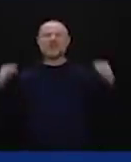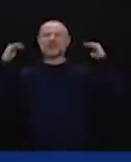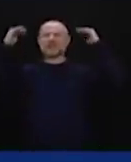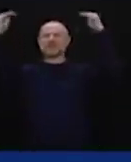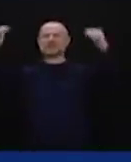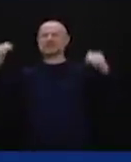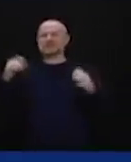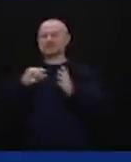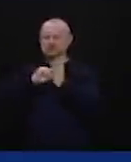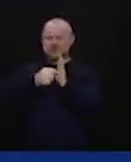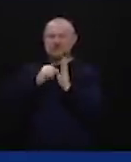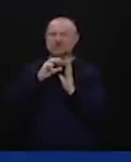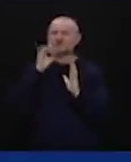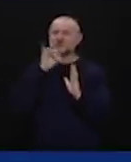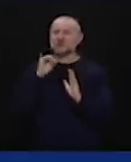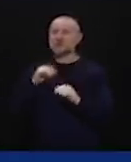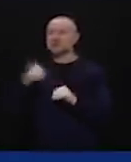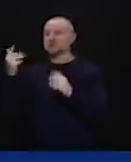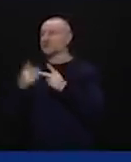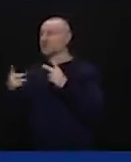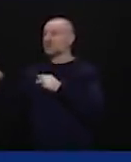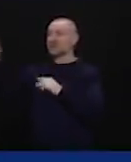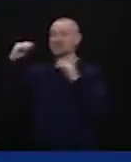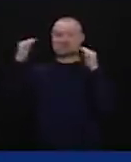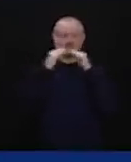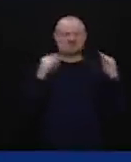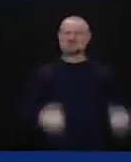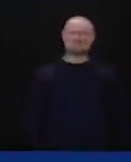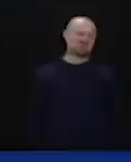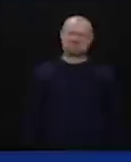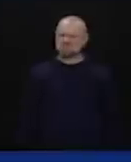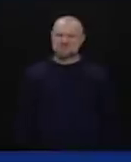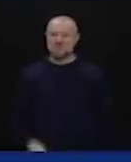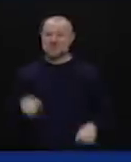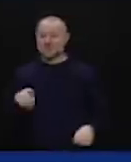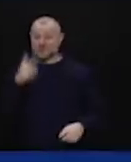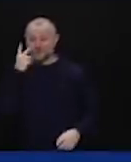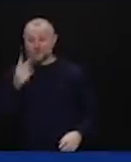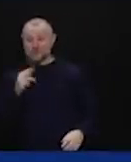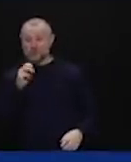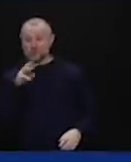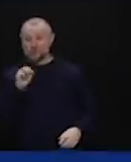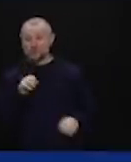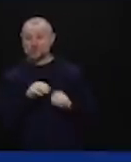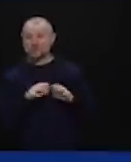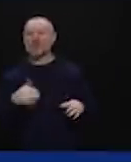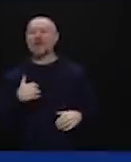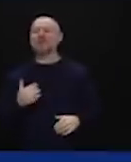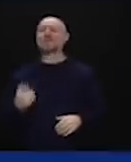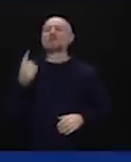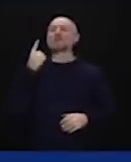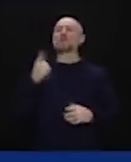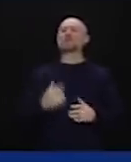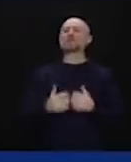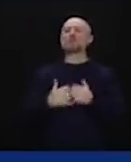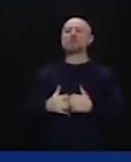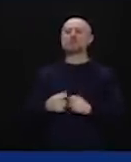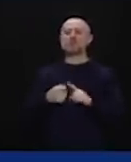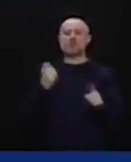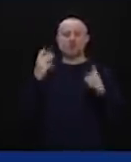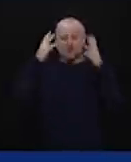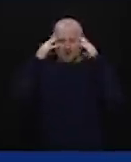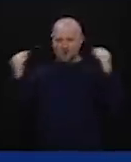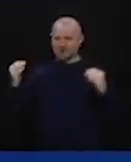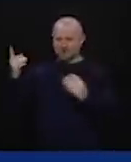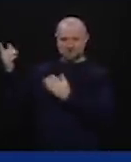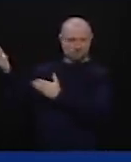no other place. In fact, you may have read in the news that there is a Dutch machine that does this, that's made in Holland, and